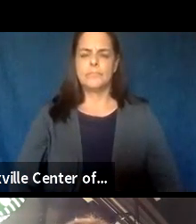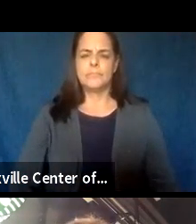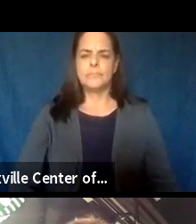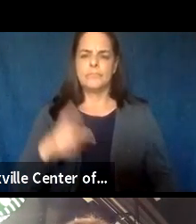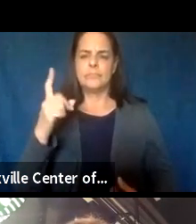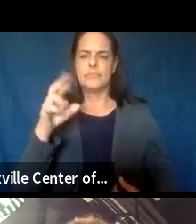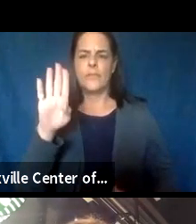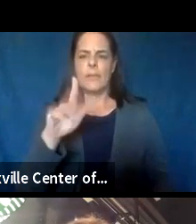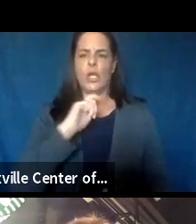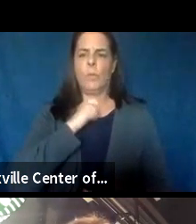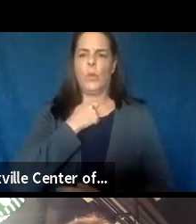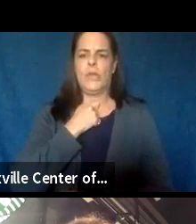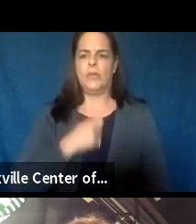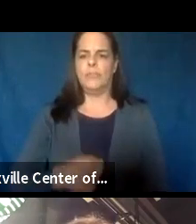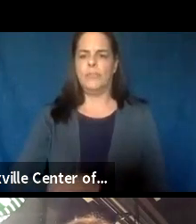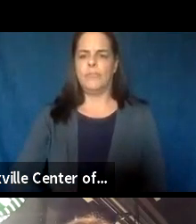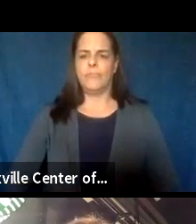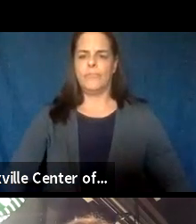Dr. B, you're muted.